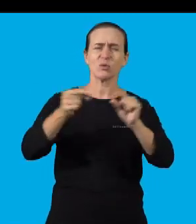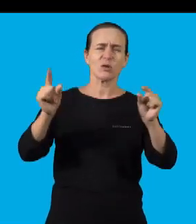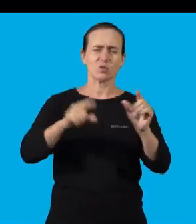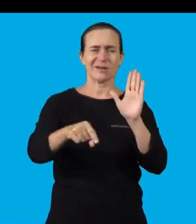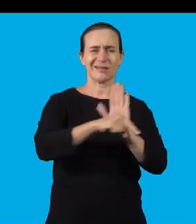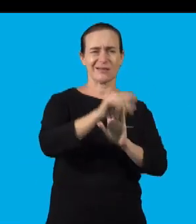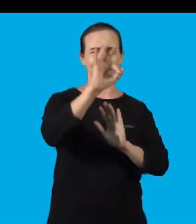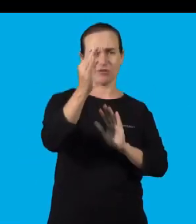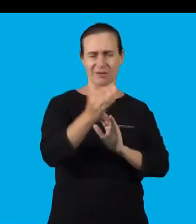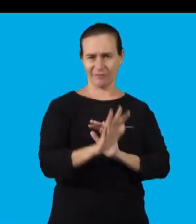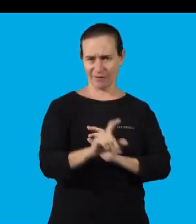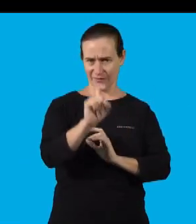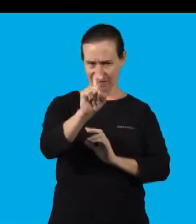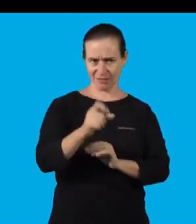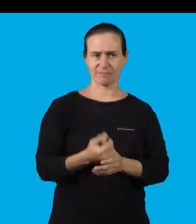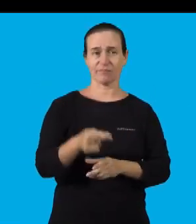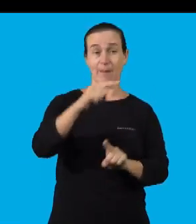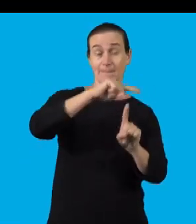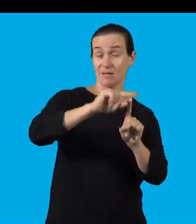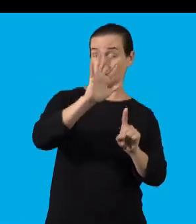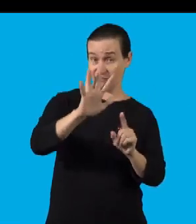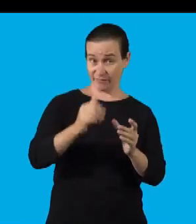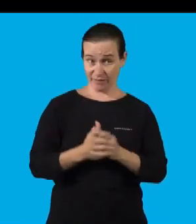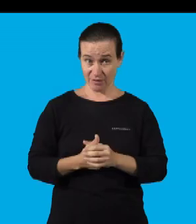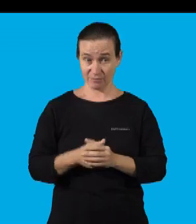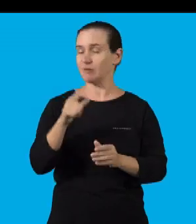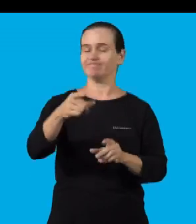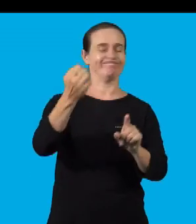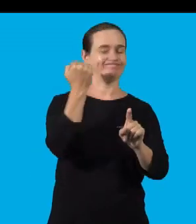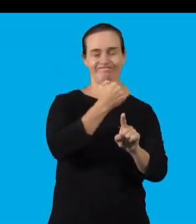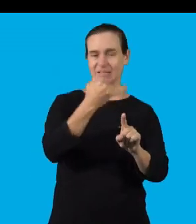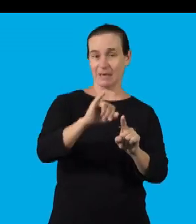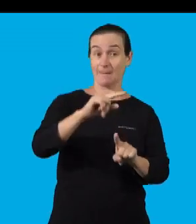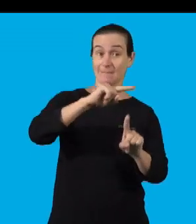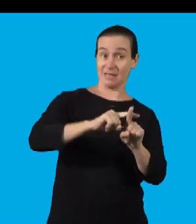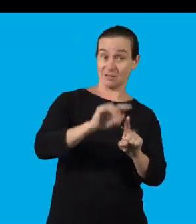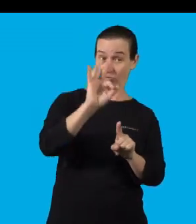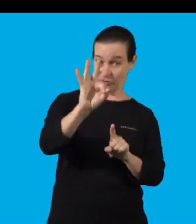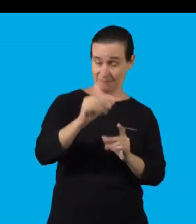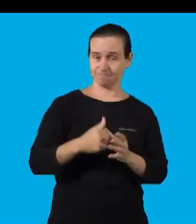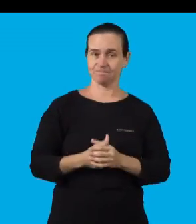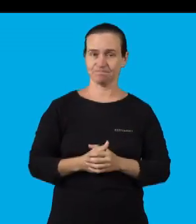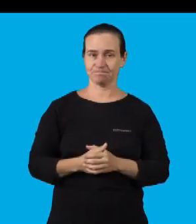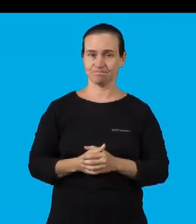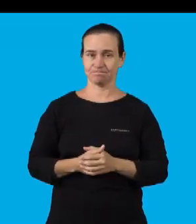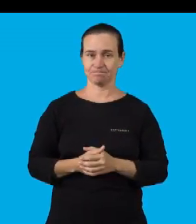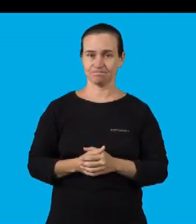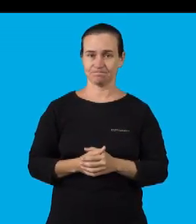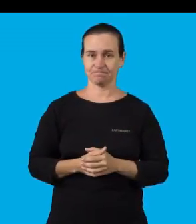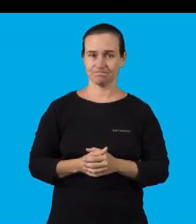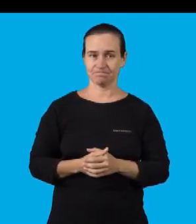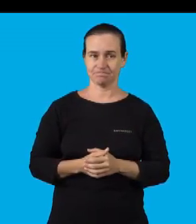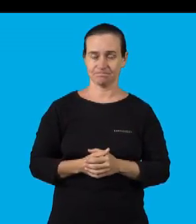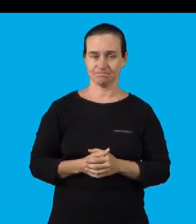So the equation of a straight line there is a negative 3 over 5x plus a 3. So that is